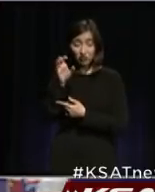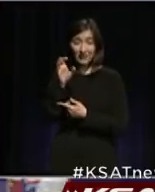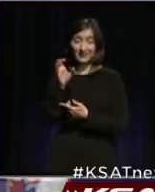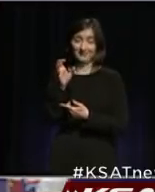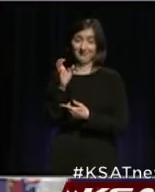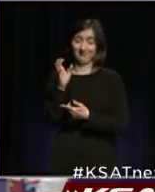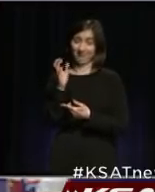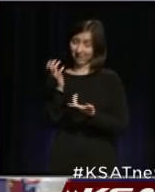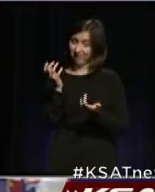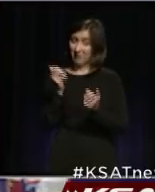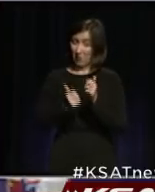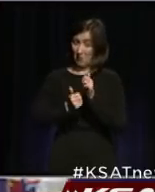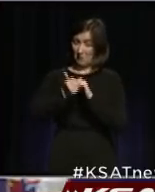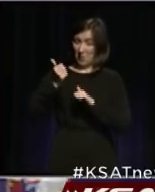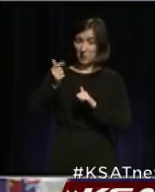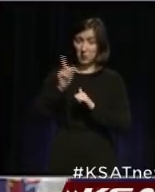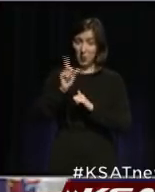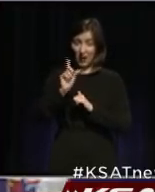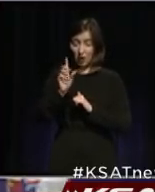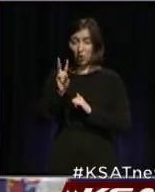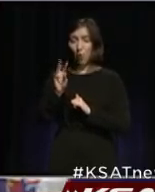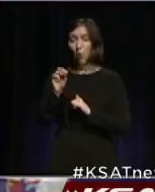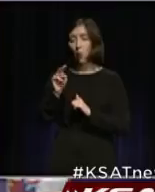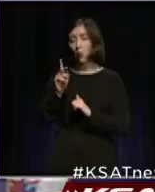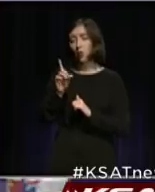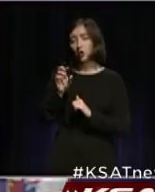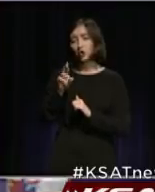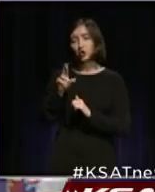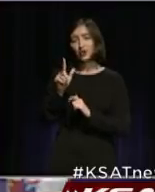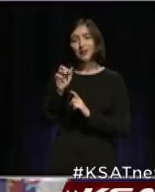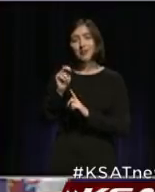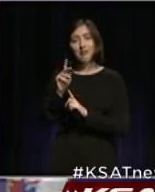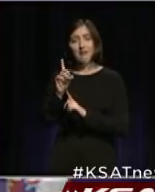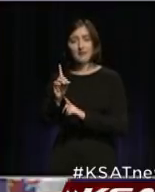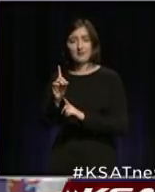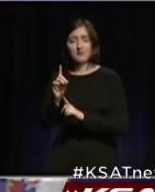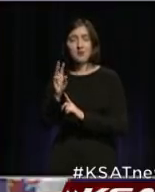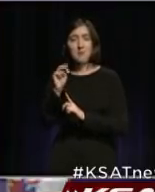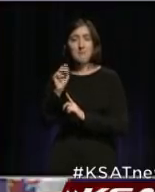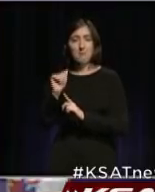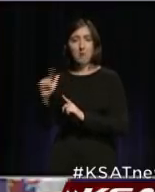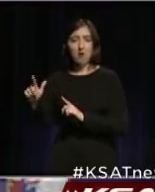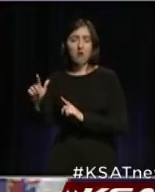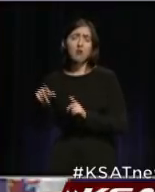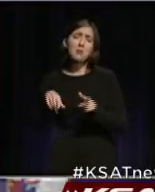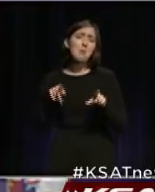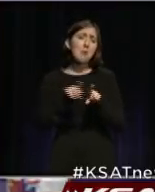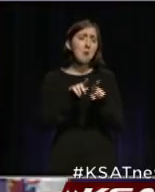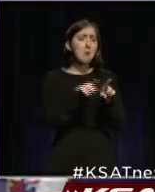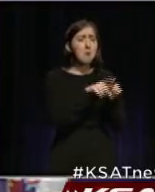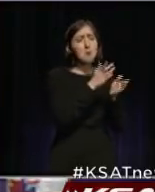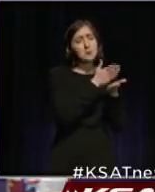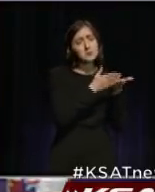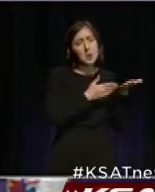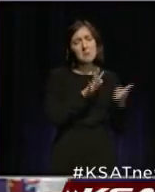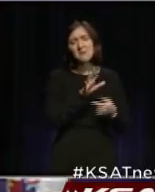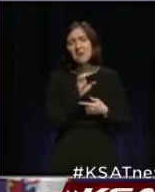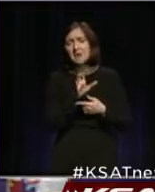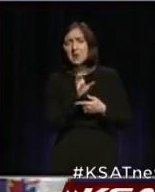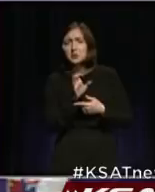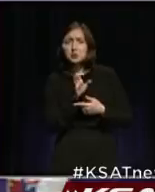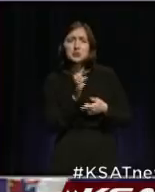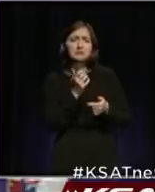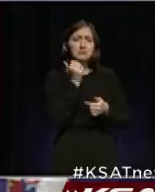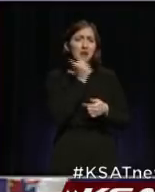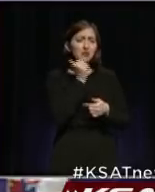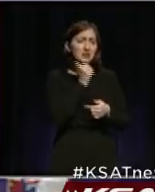at the Wonderland Mall, but also quite a few, 400 or 500 a day down at the Robert B. Green. So they're really moving along. On March 13th,